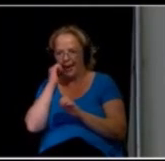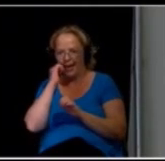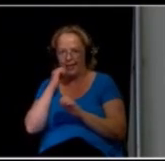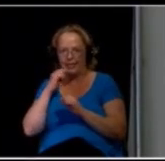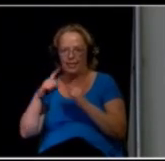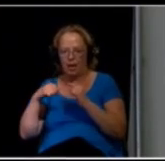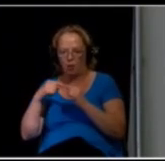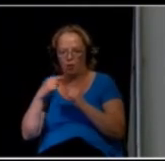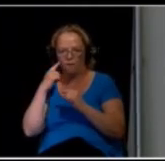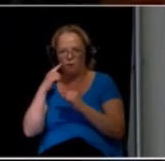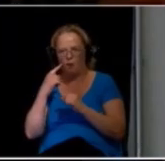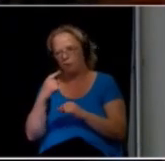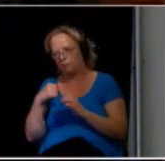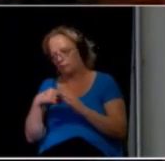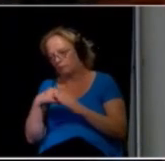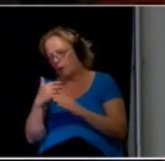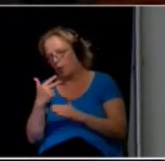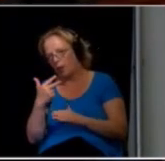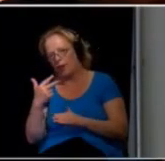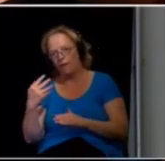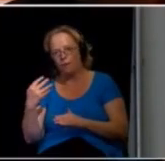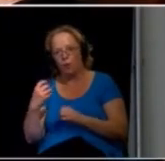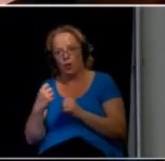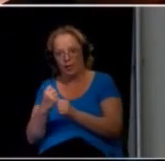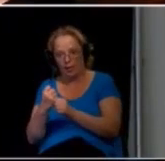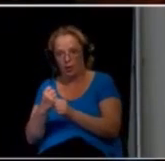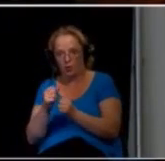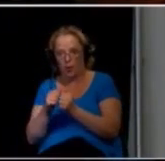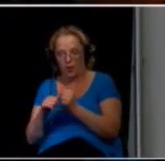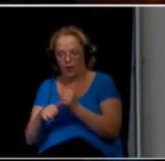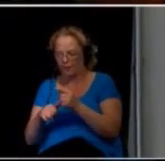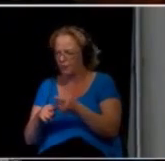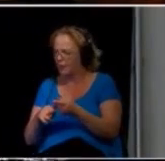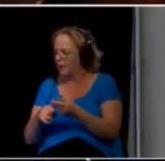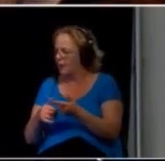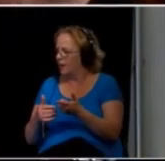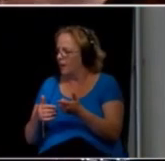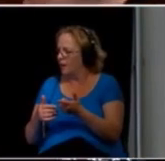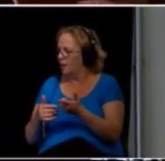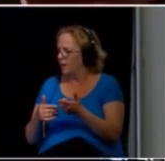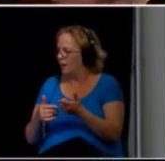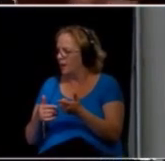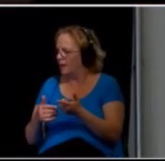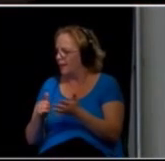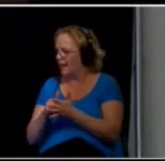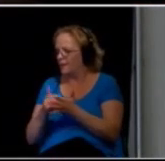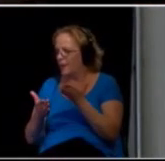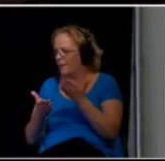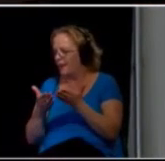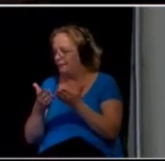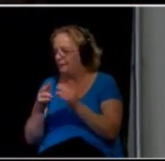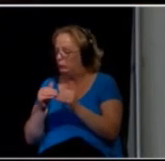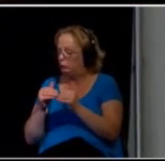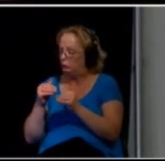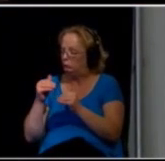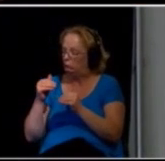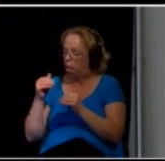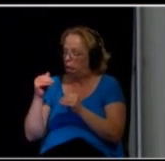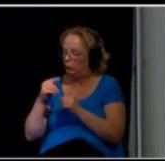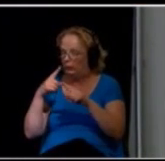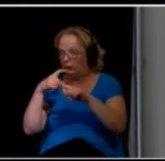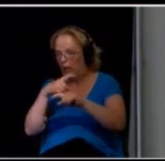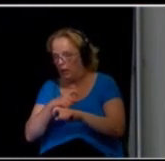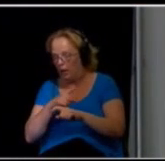3 or 4 years, even with that. Okay, thank you very much. All right, so that may be like an overly comprehensive answer, but